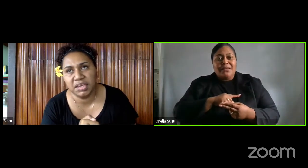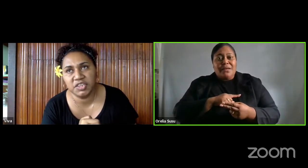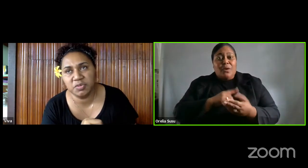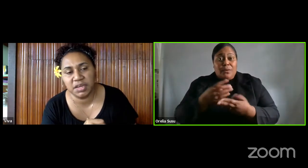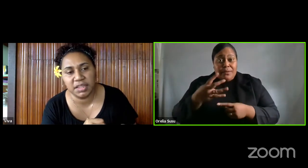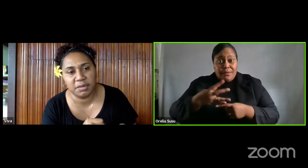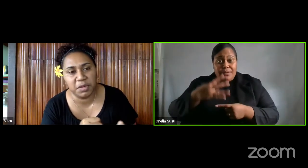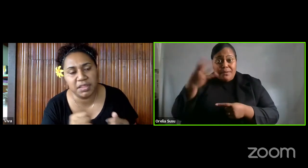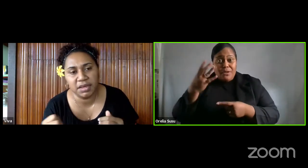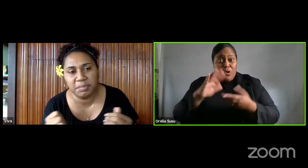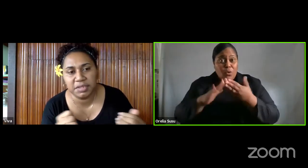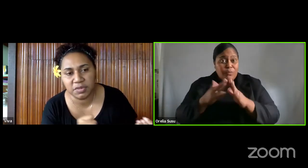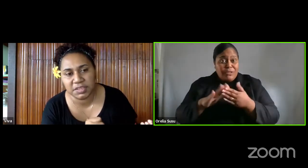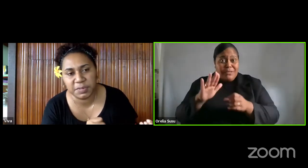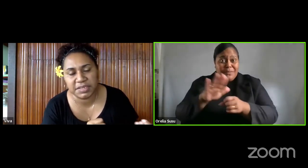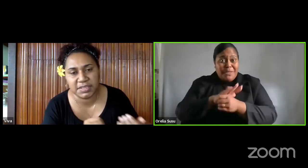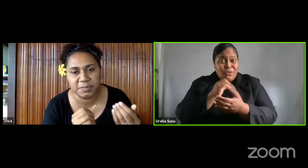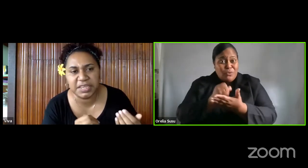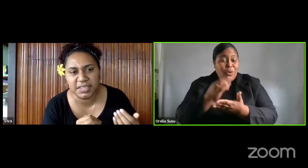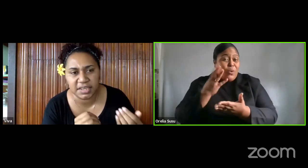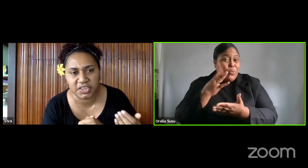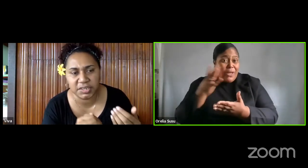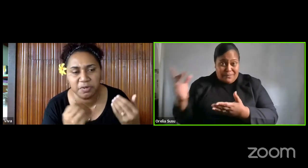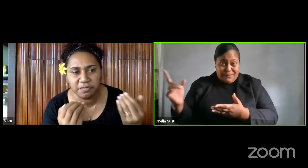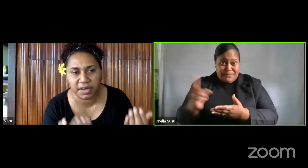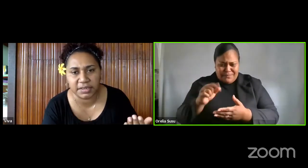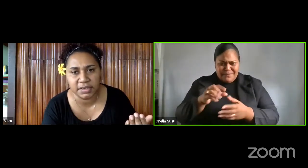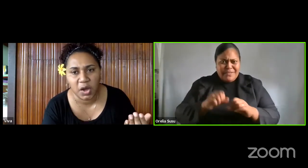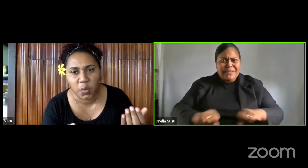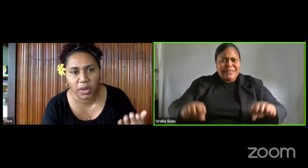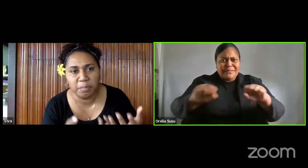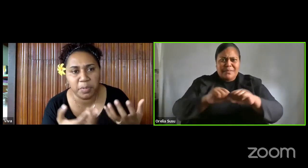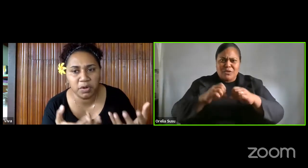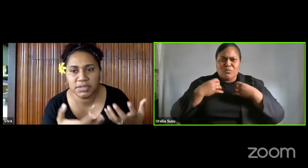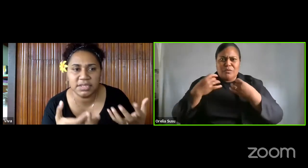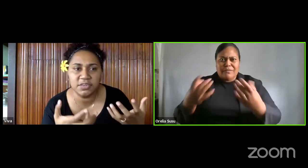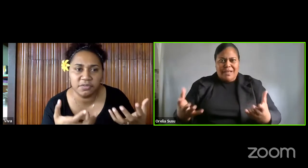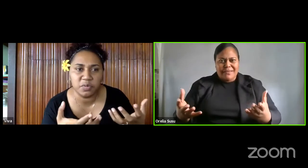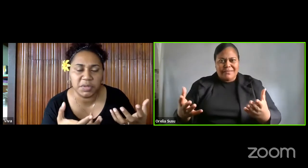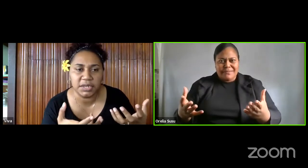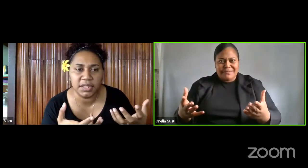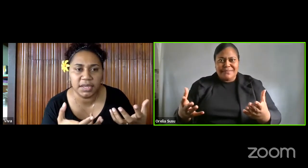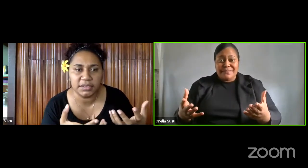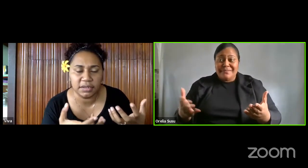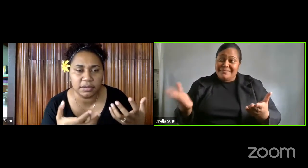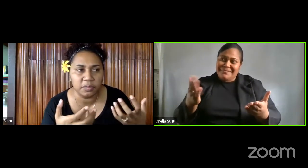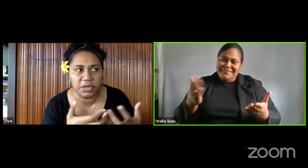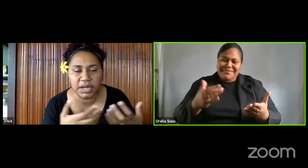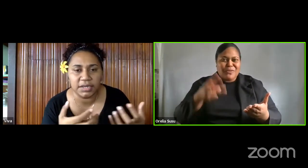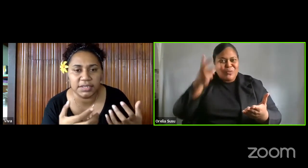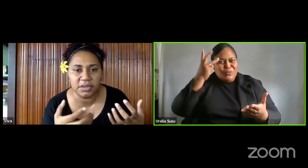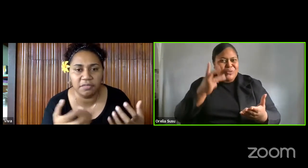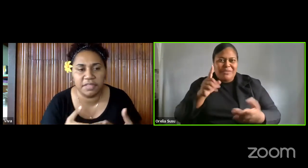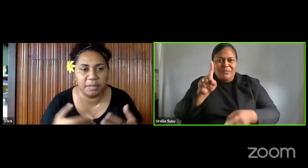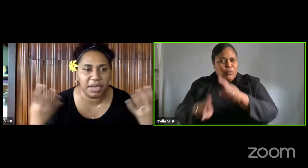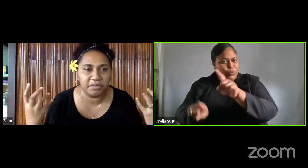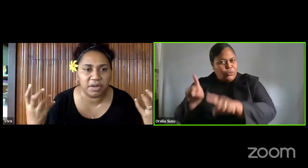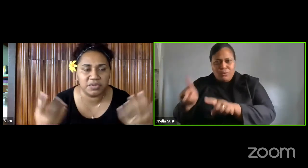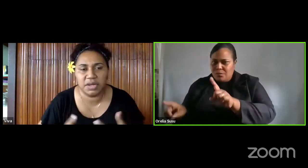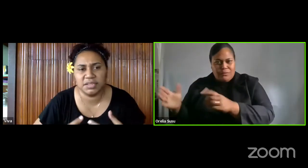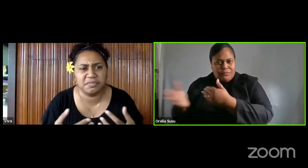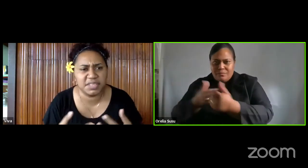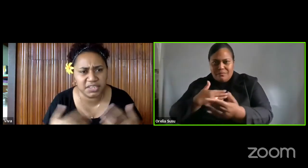making sure that when they come into the space, the space is actually provided where both sets of women that, regardless of